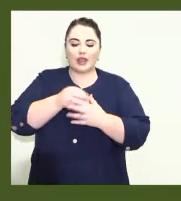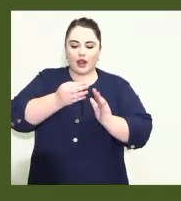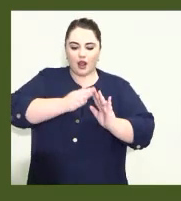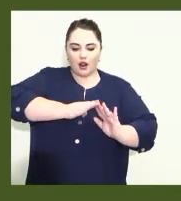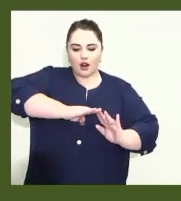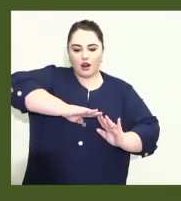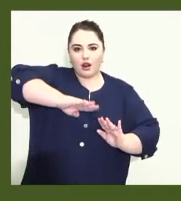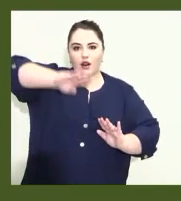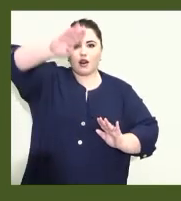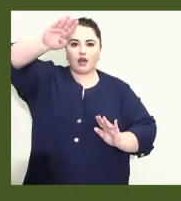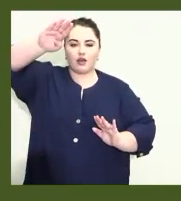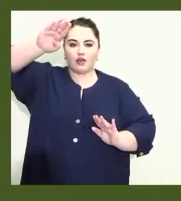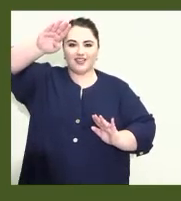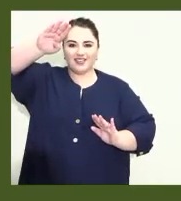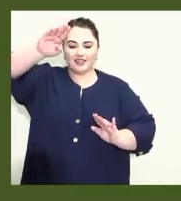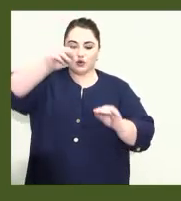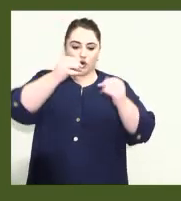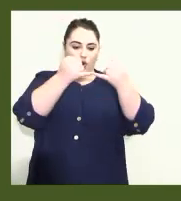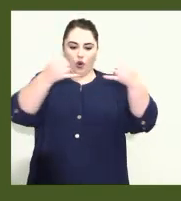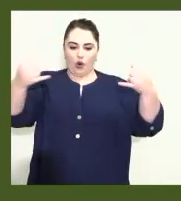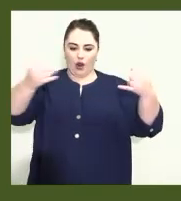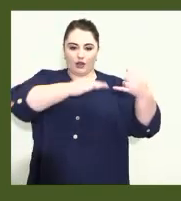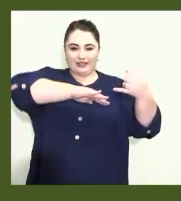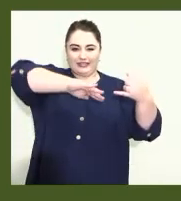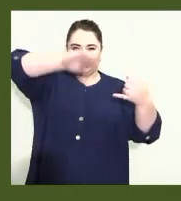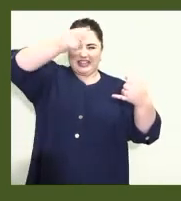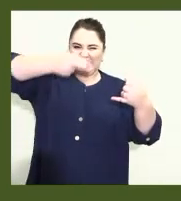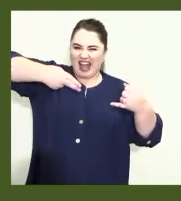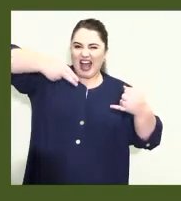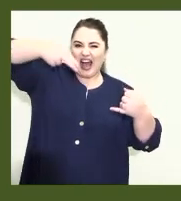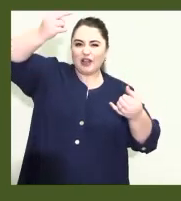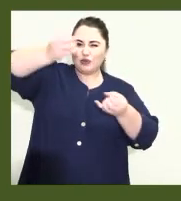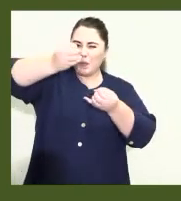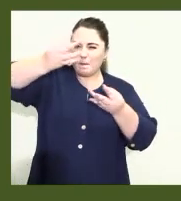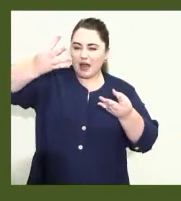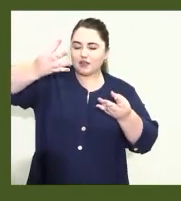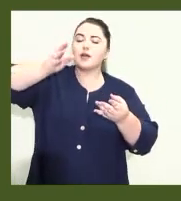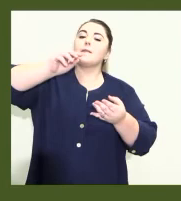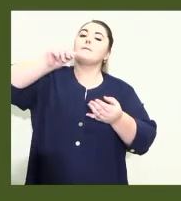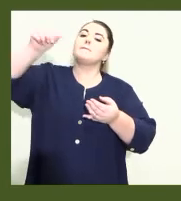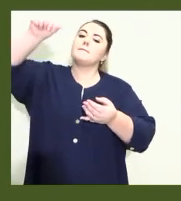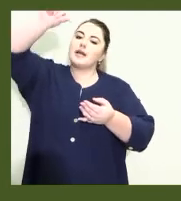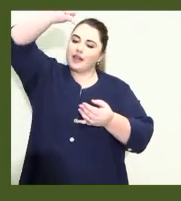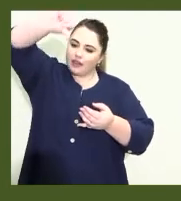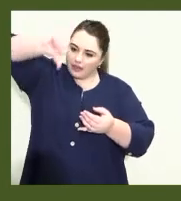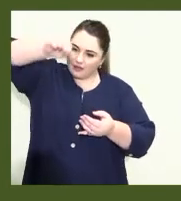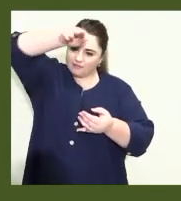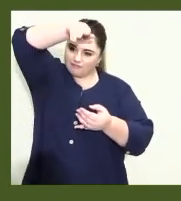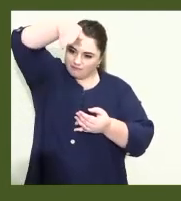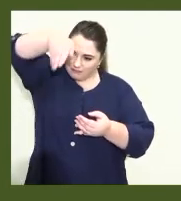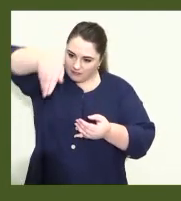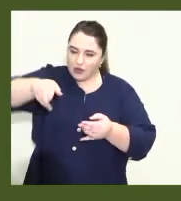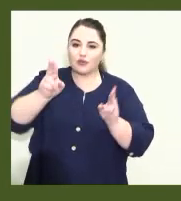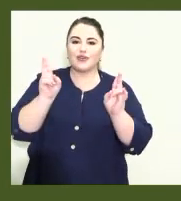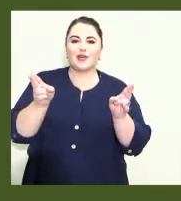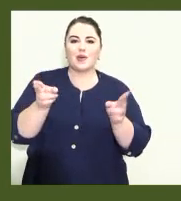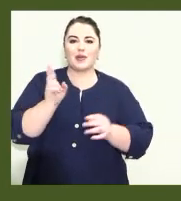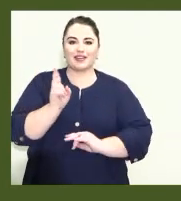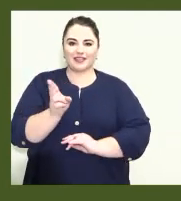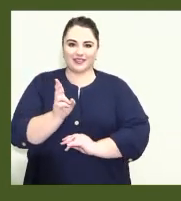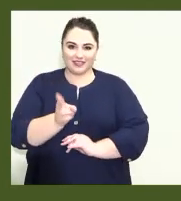goes above normal. It becomes actually too high. It must be brought back to normal